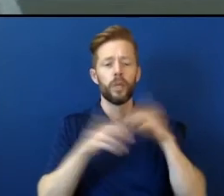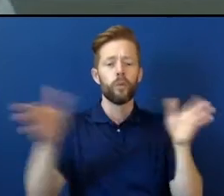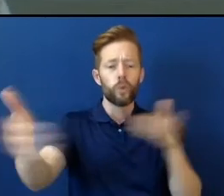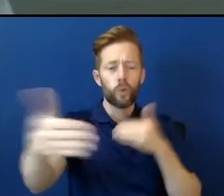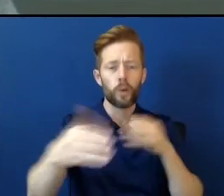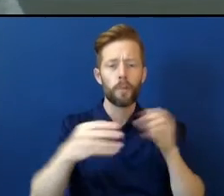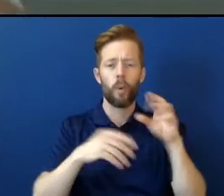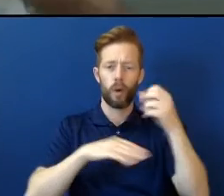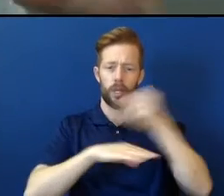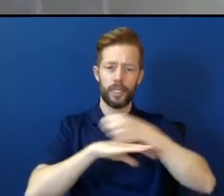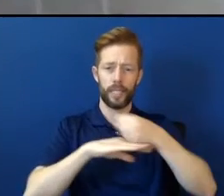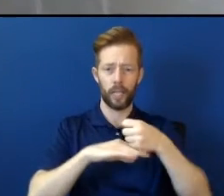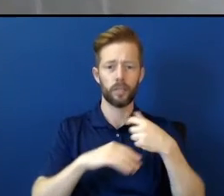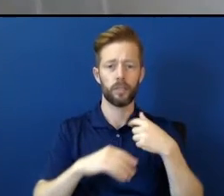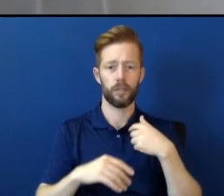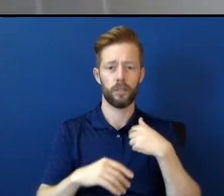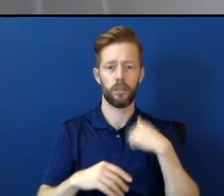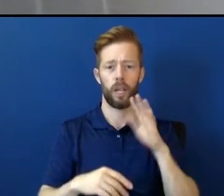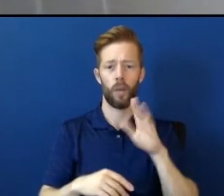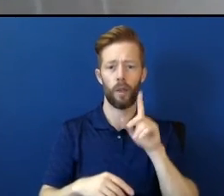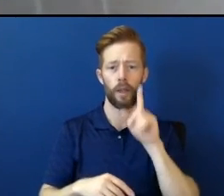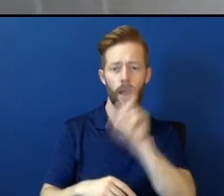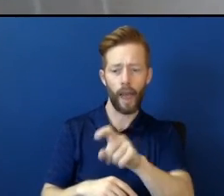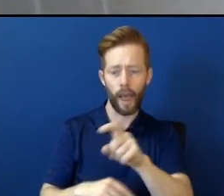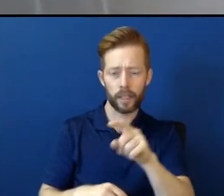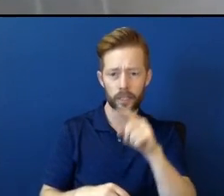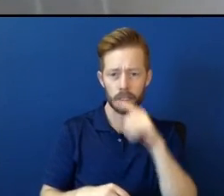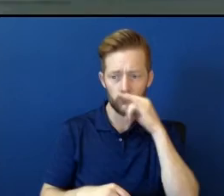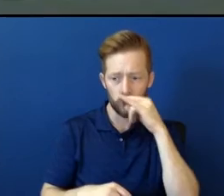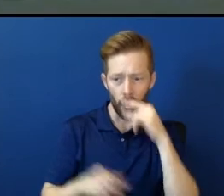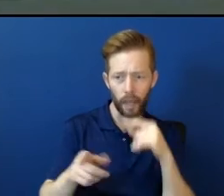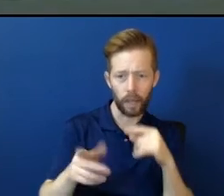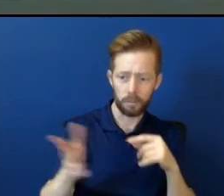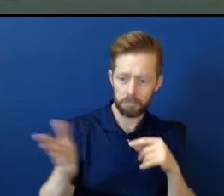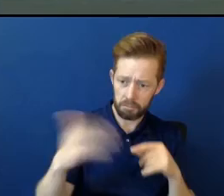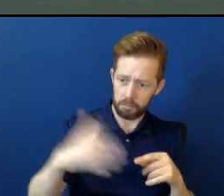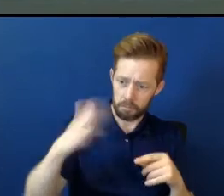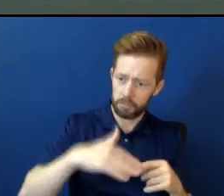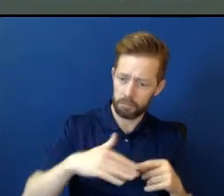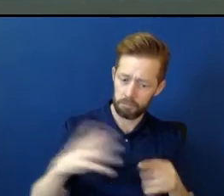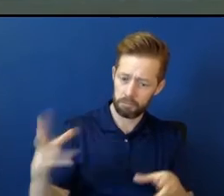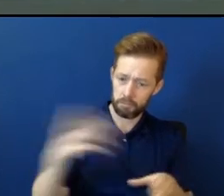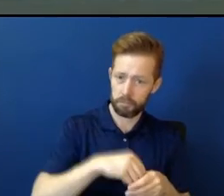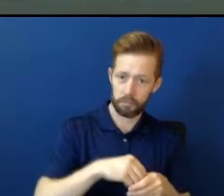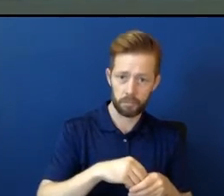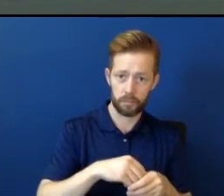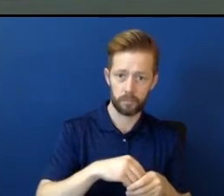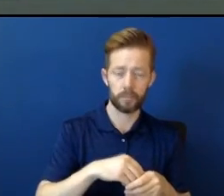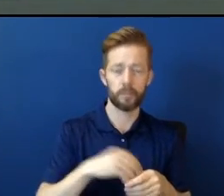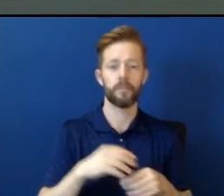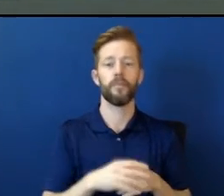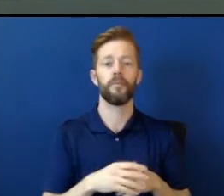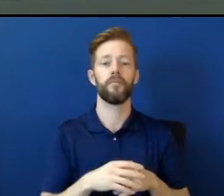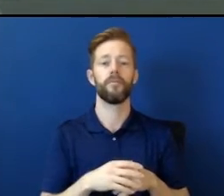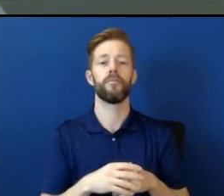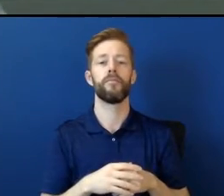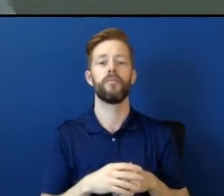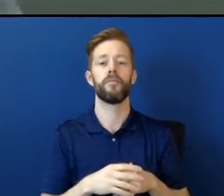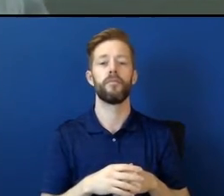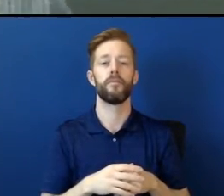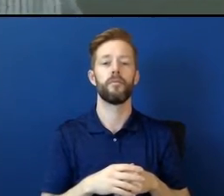small stage, and I will ask a child to come in and participate. So if it's